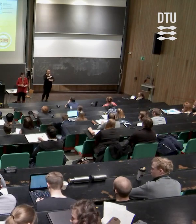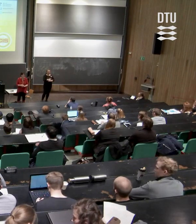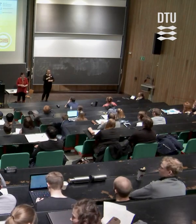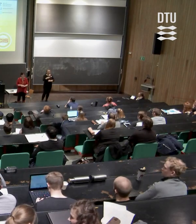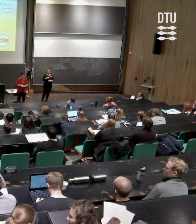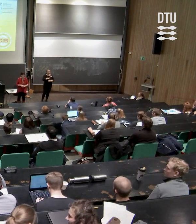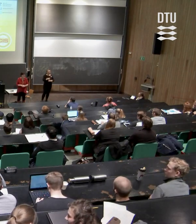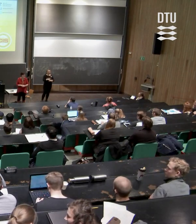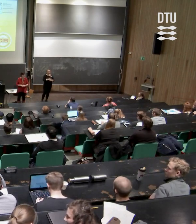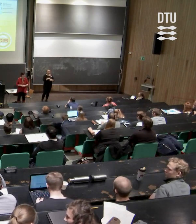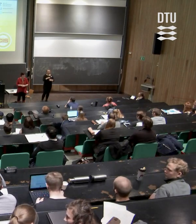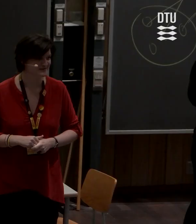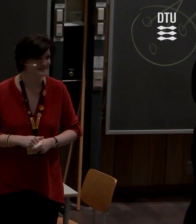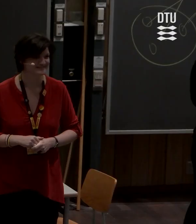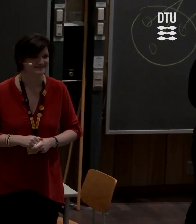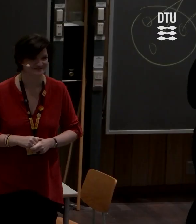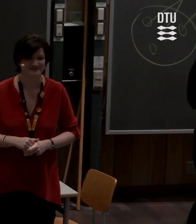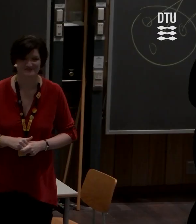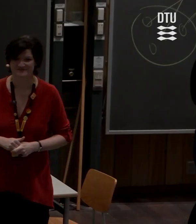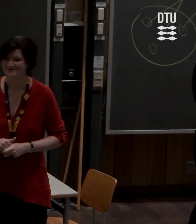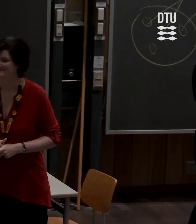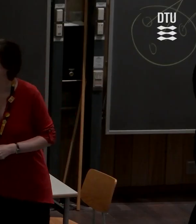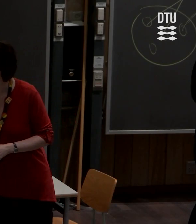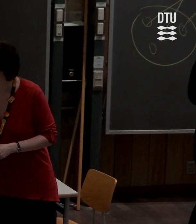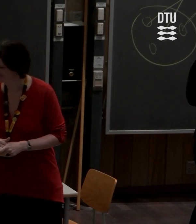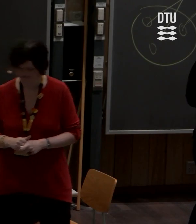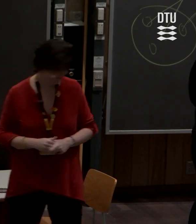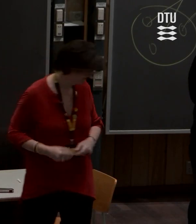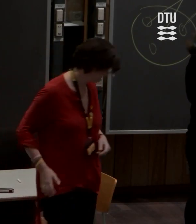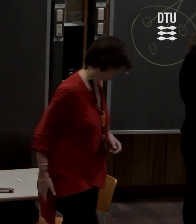that you will have great success in your studies going forward. Thank you so much.